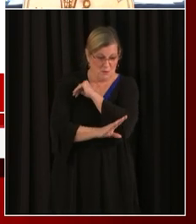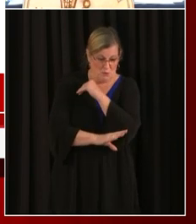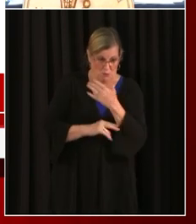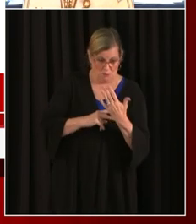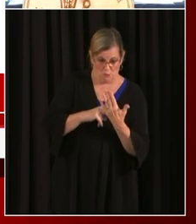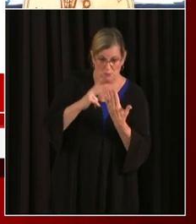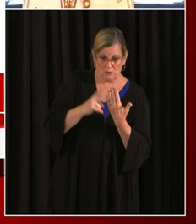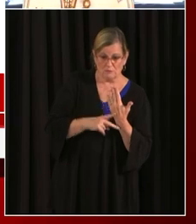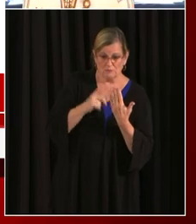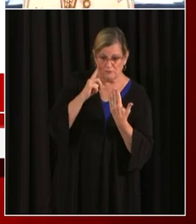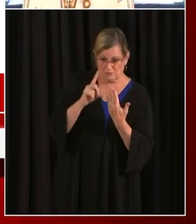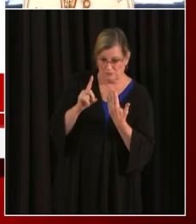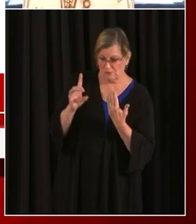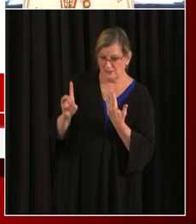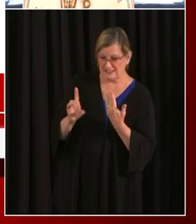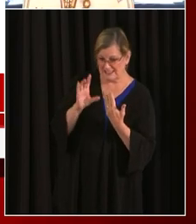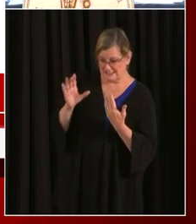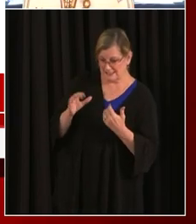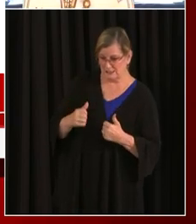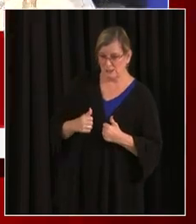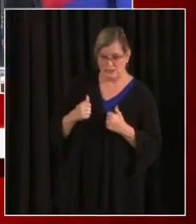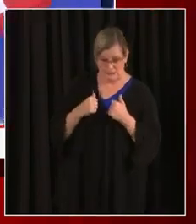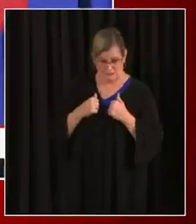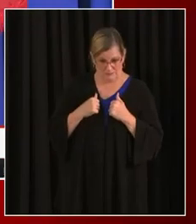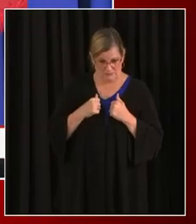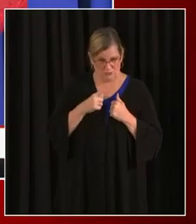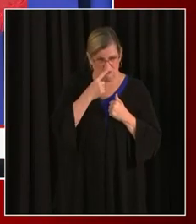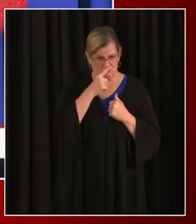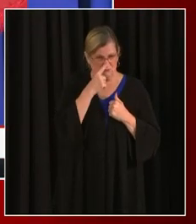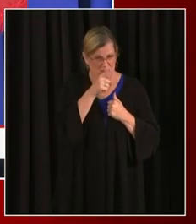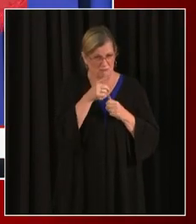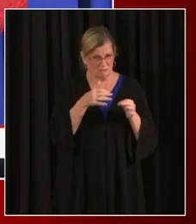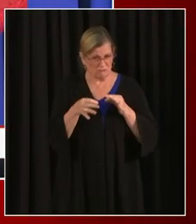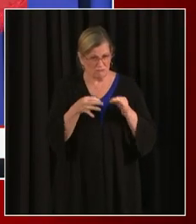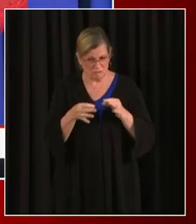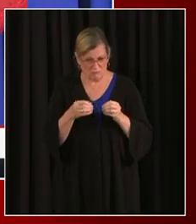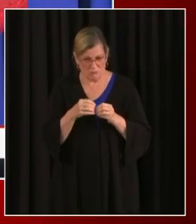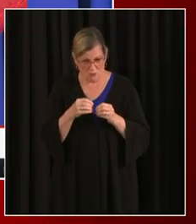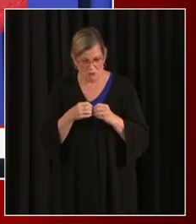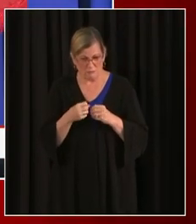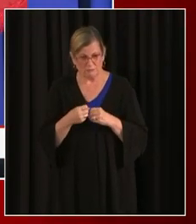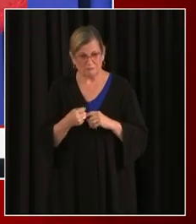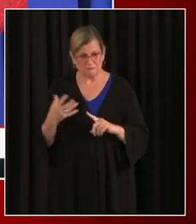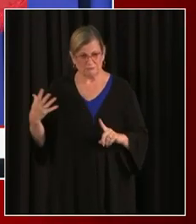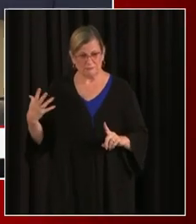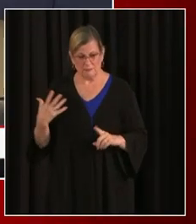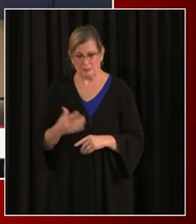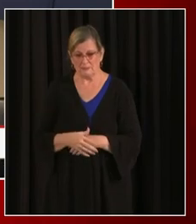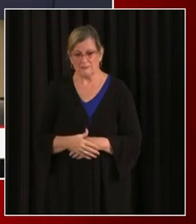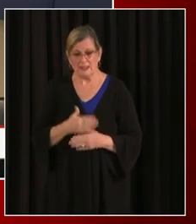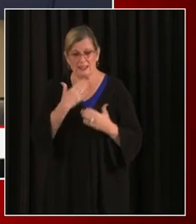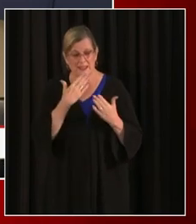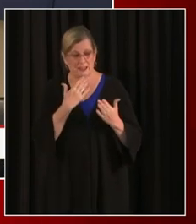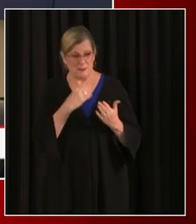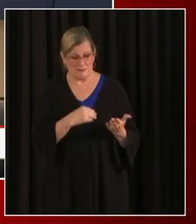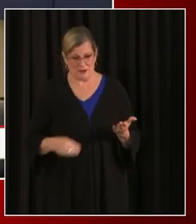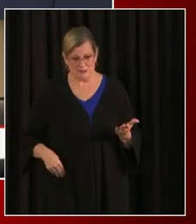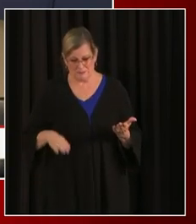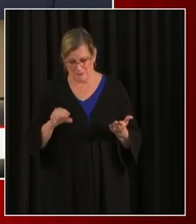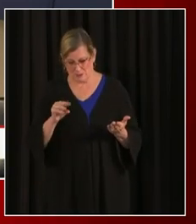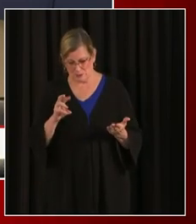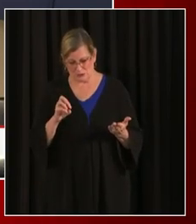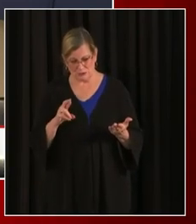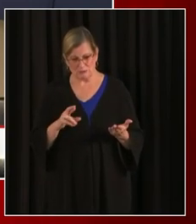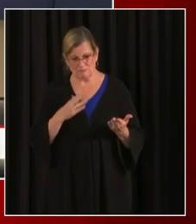residents. So Delano, would you walk us through what DPR is doing? Thank you, Mayor Bowser. The DPR team